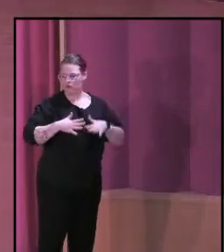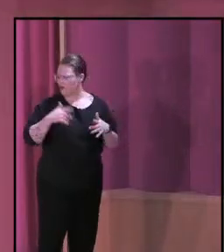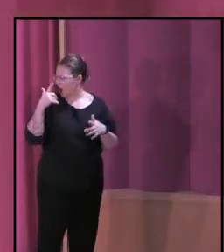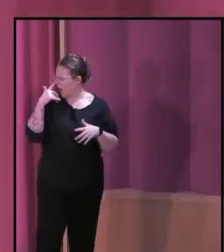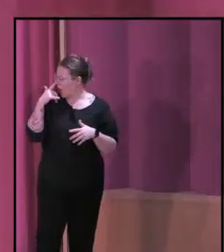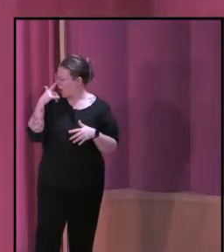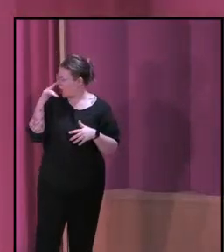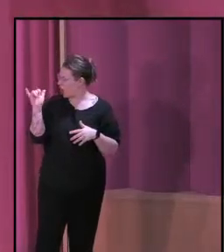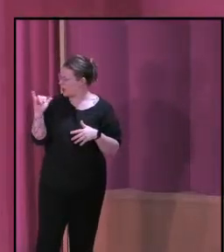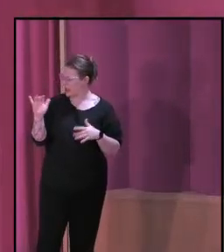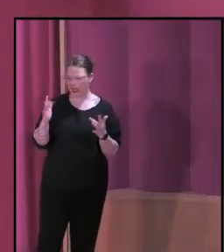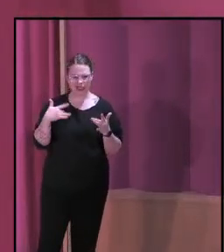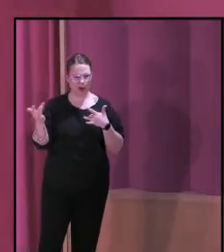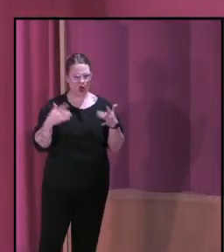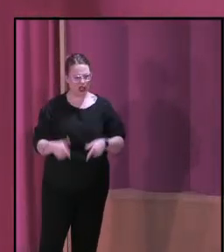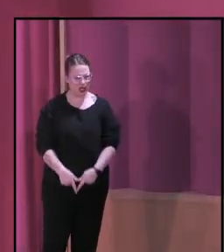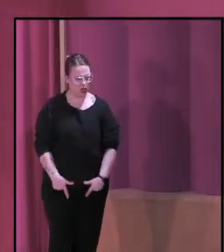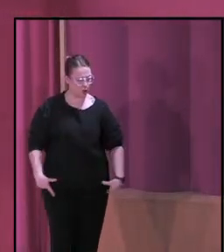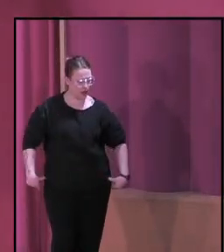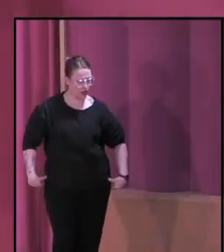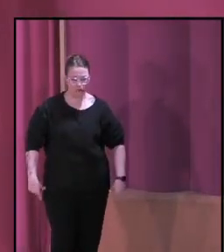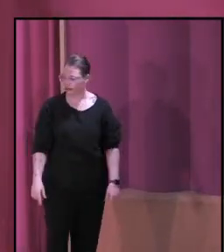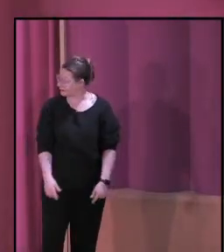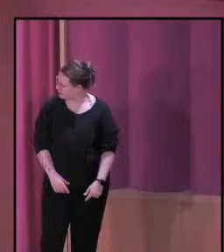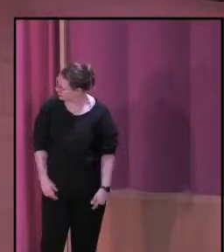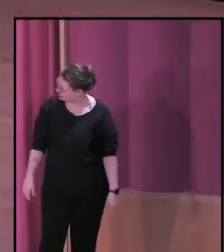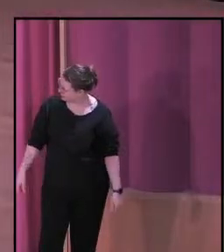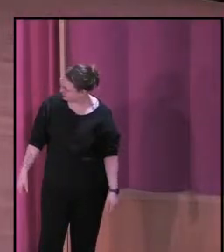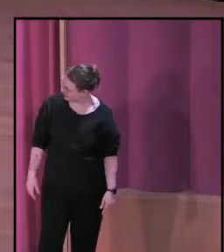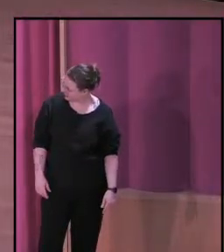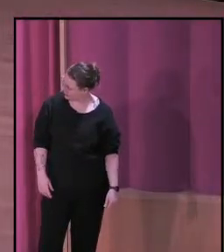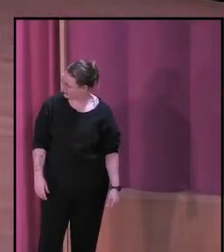like sparkly underpants.